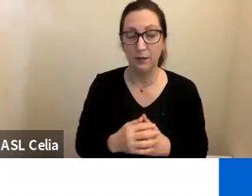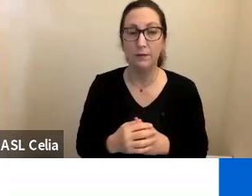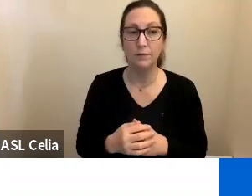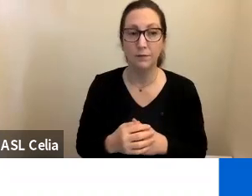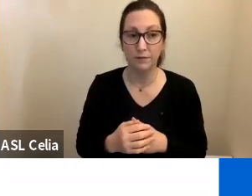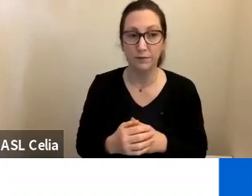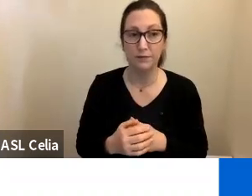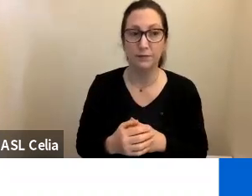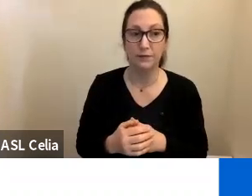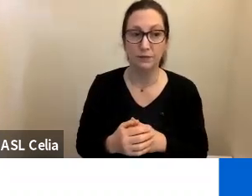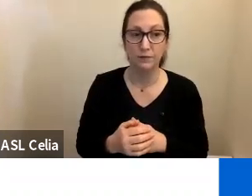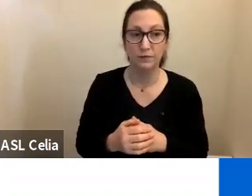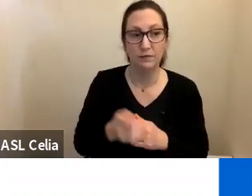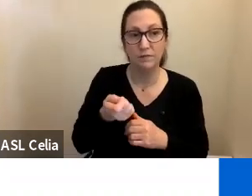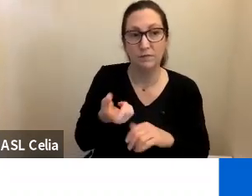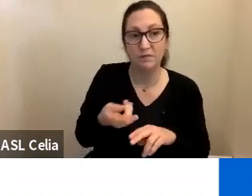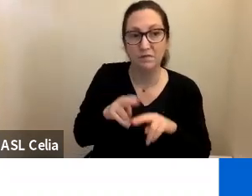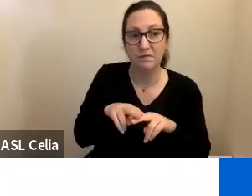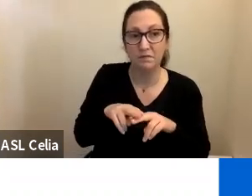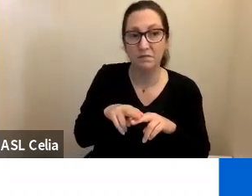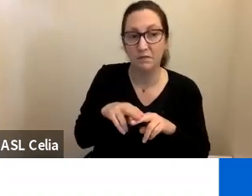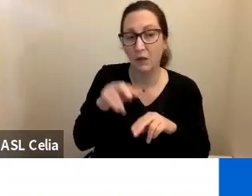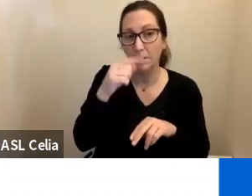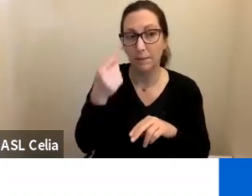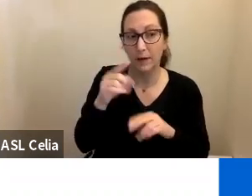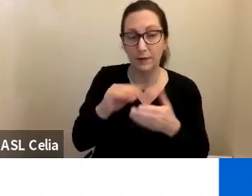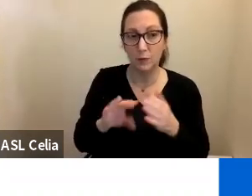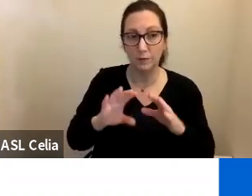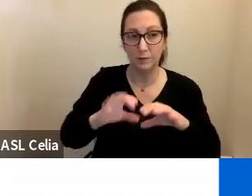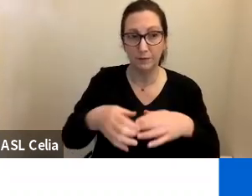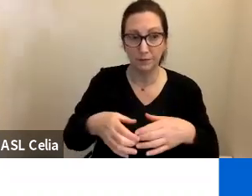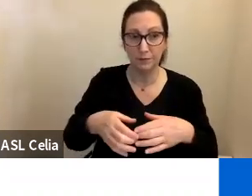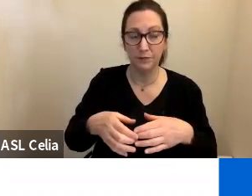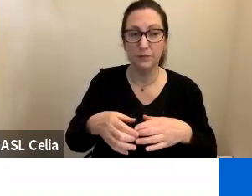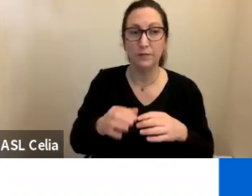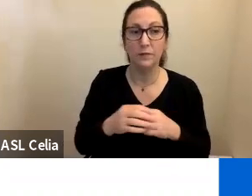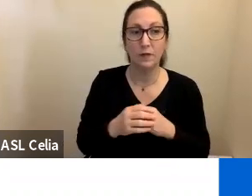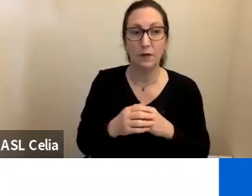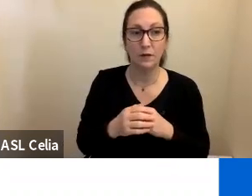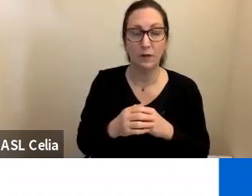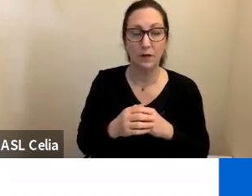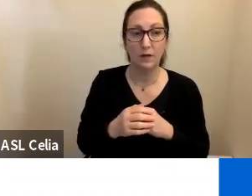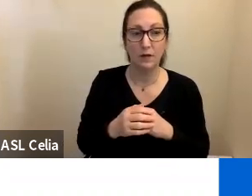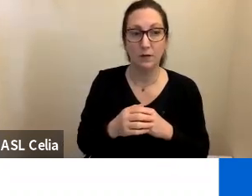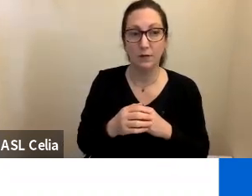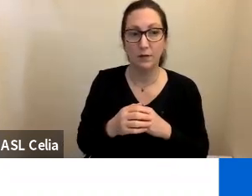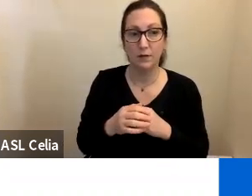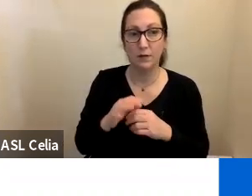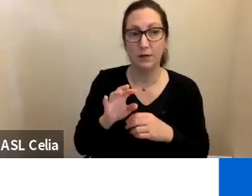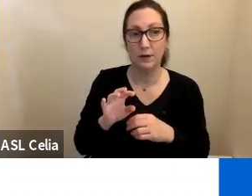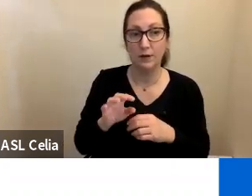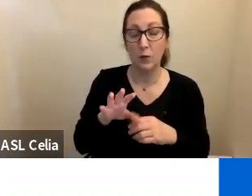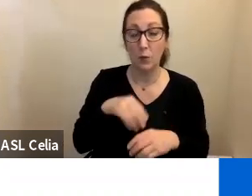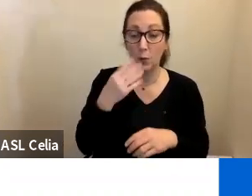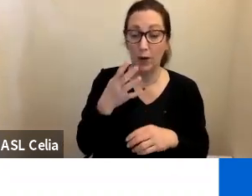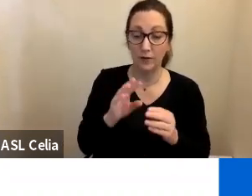We see a slight increase for our Black student population, a slight decline of 7% for our